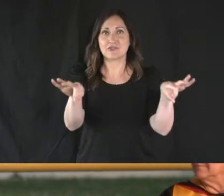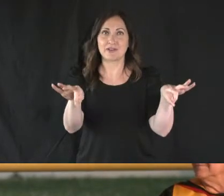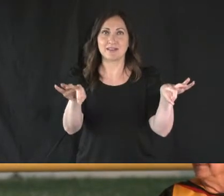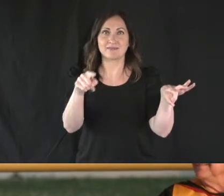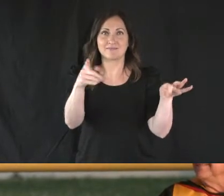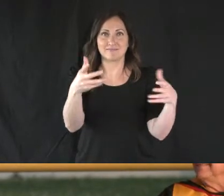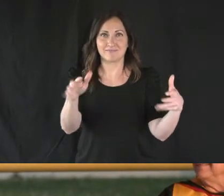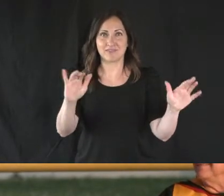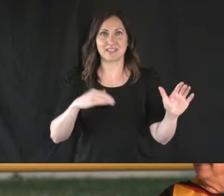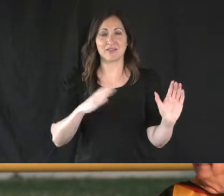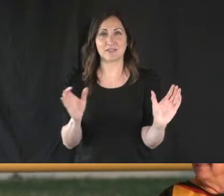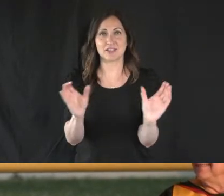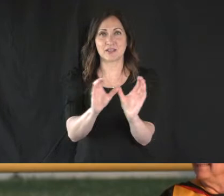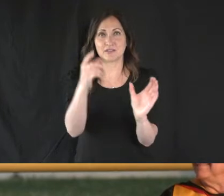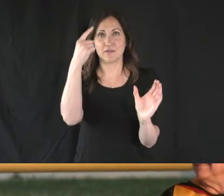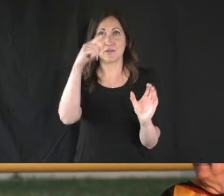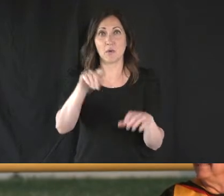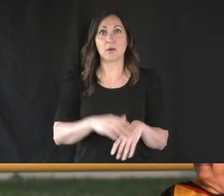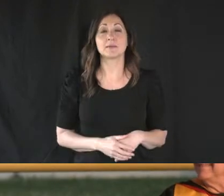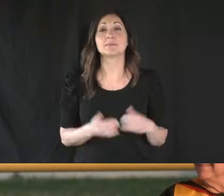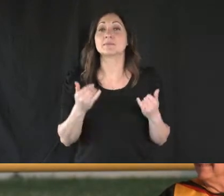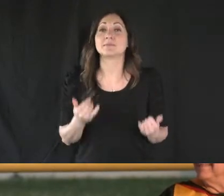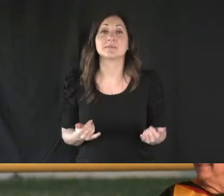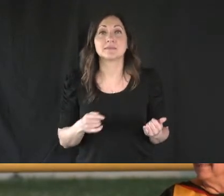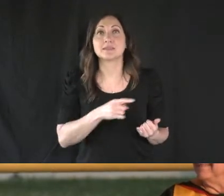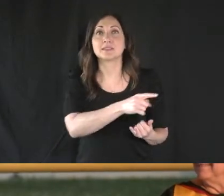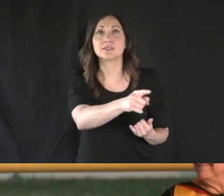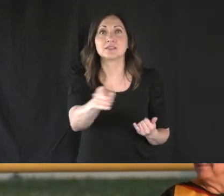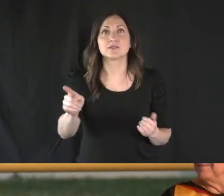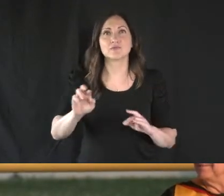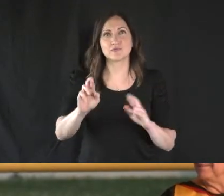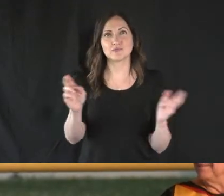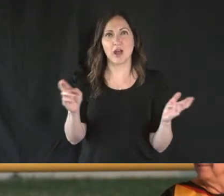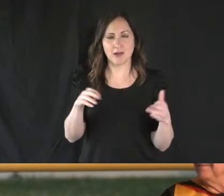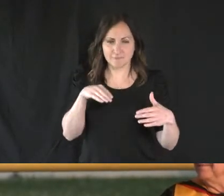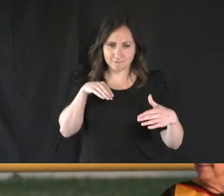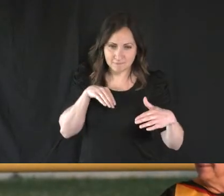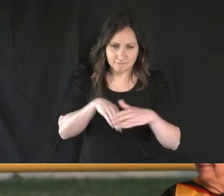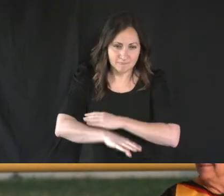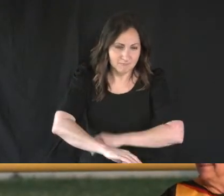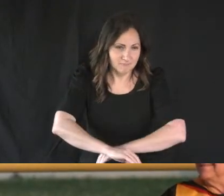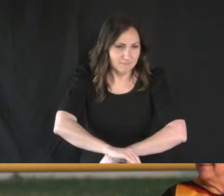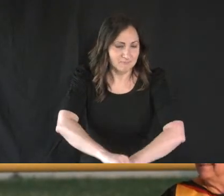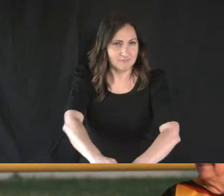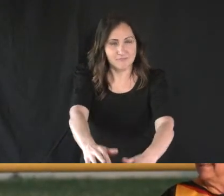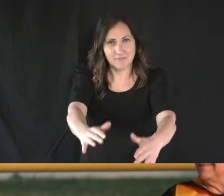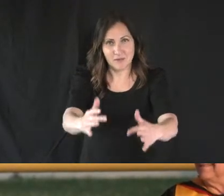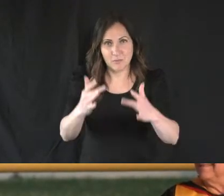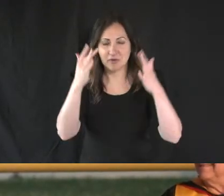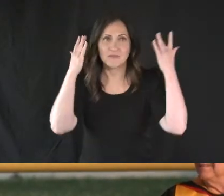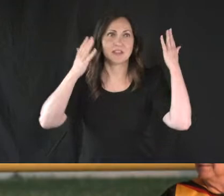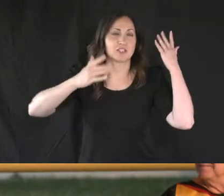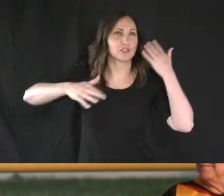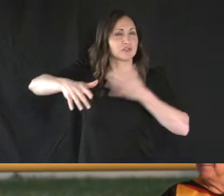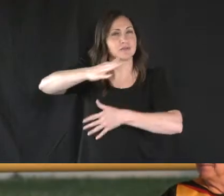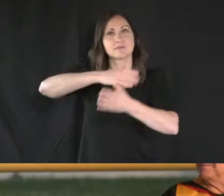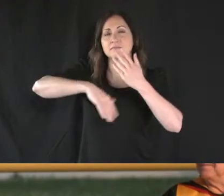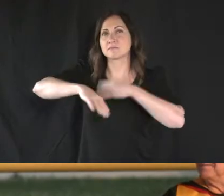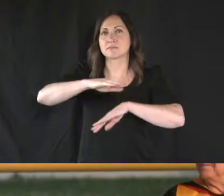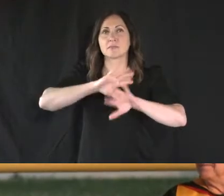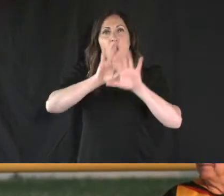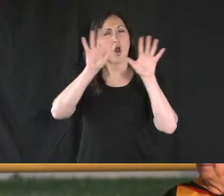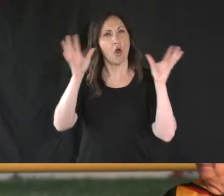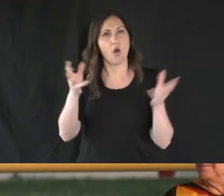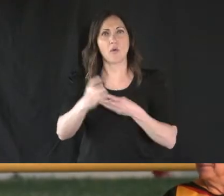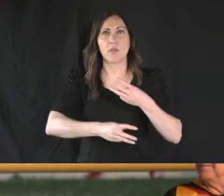certified, admitting you to all the rights and privileges which throughout the world pertain